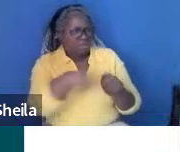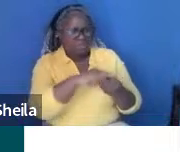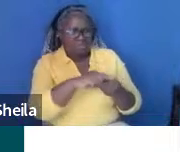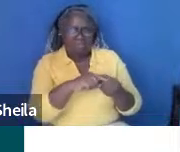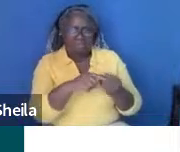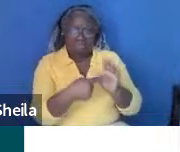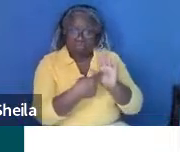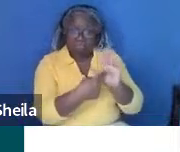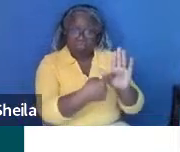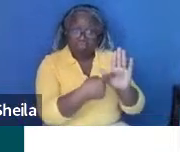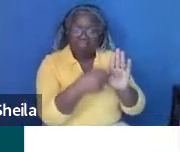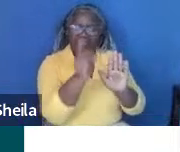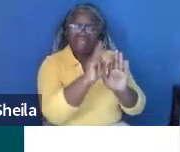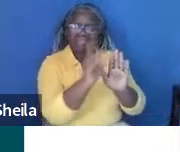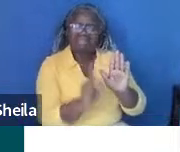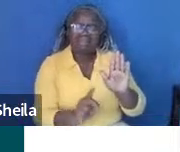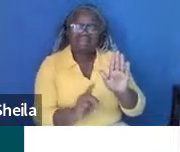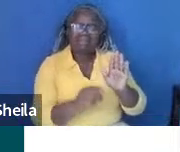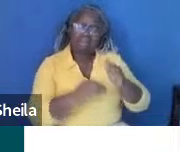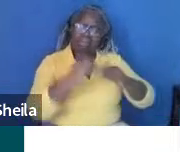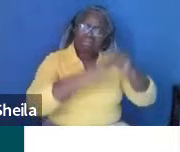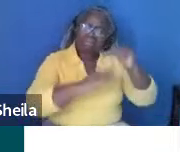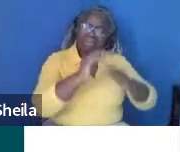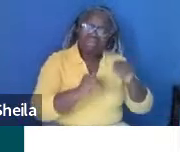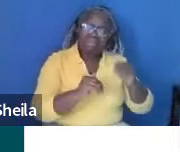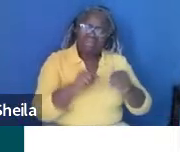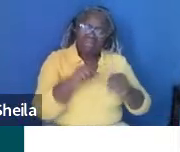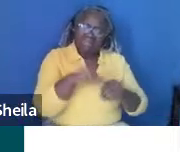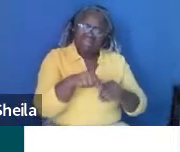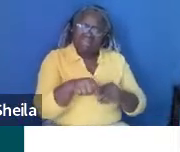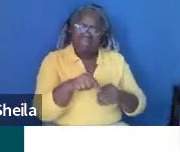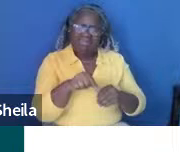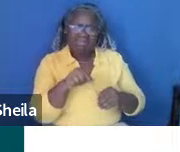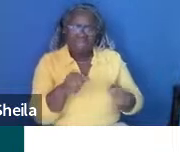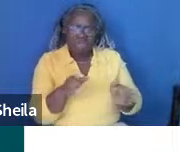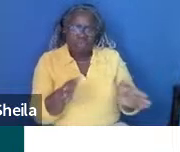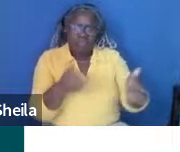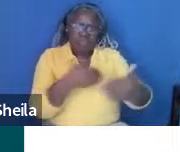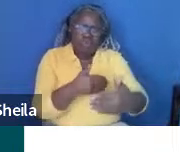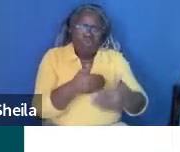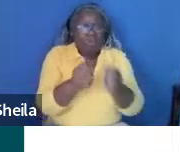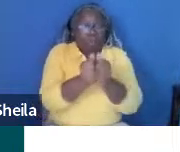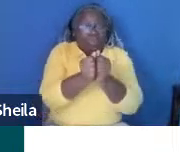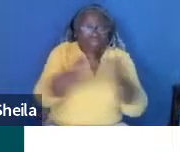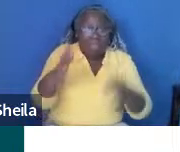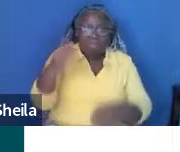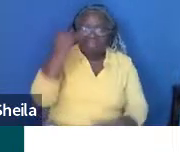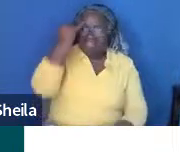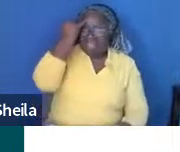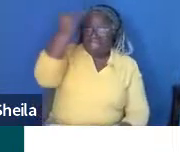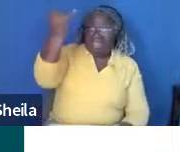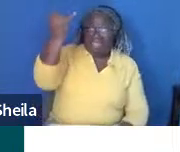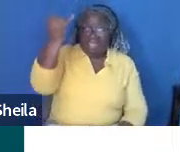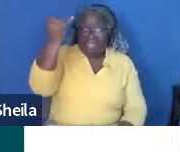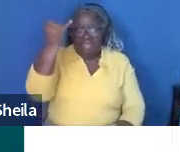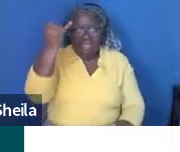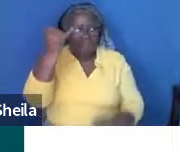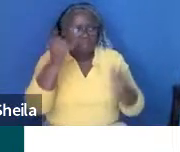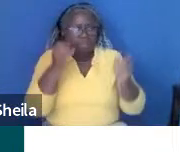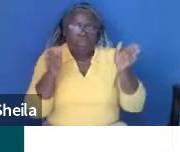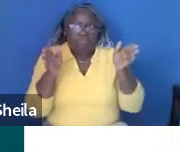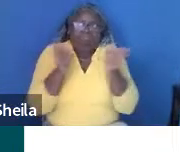that stick out off the walls and are hazards to people? So this is our solution to that. We've been finding it works pretty